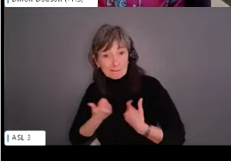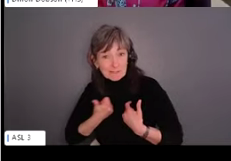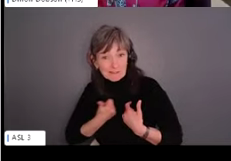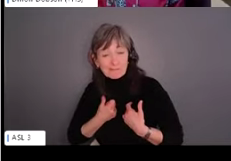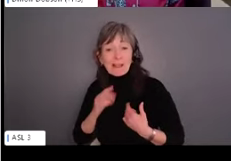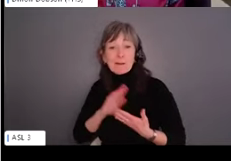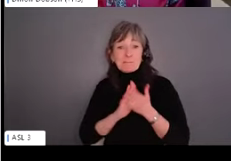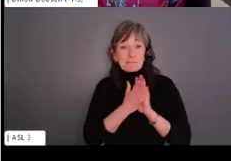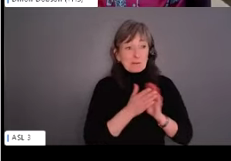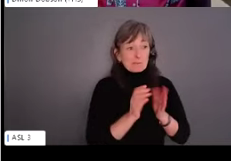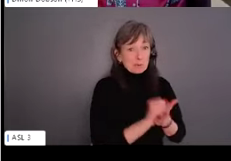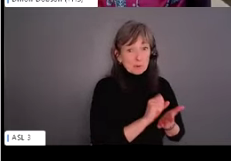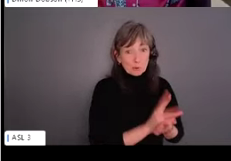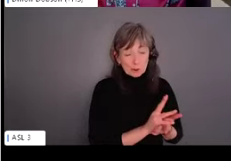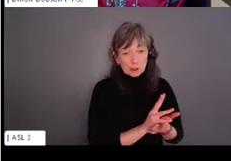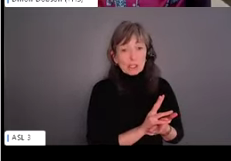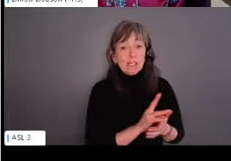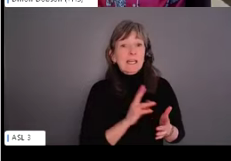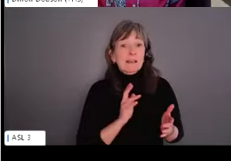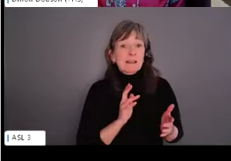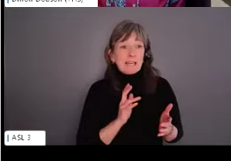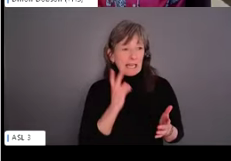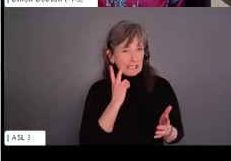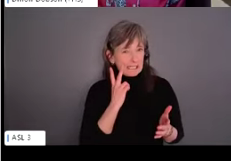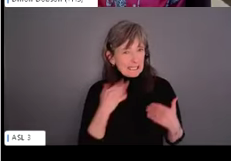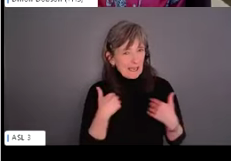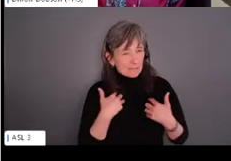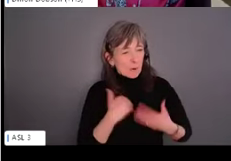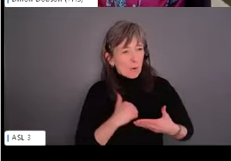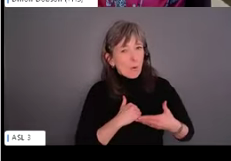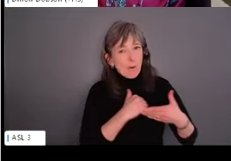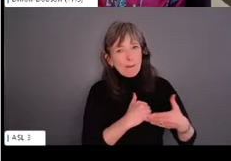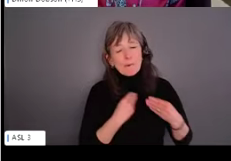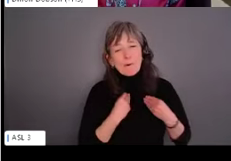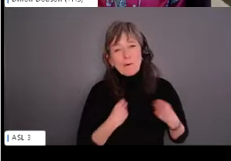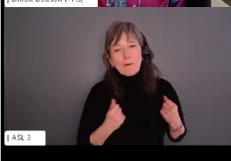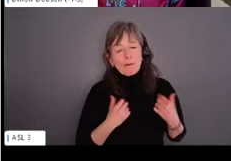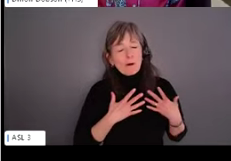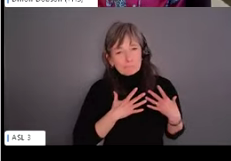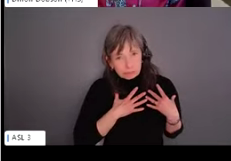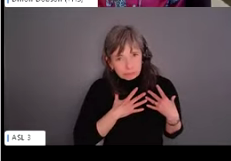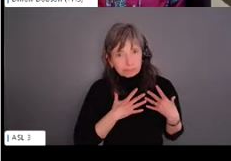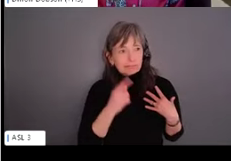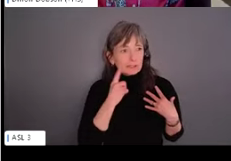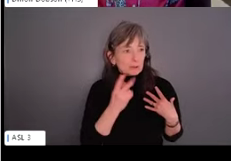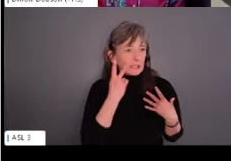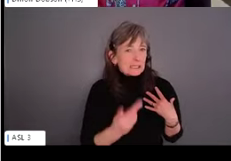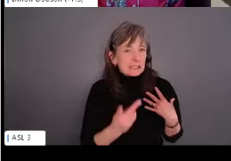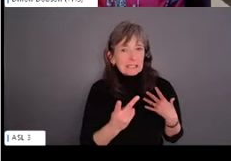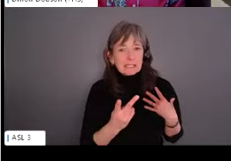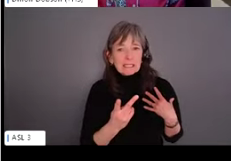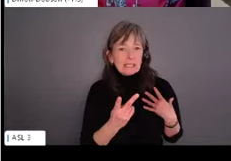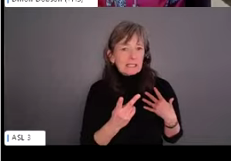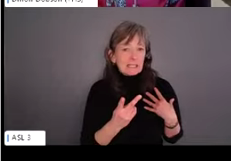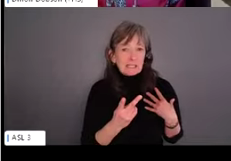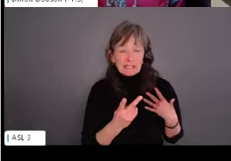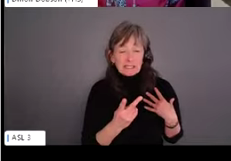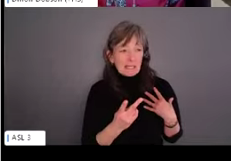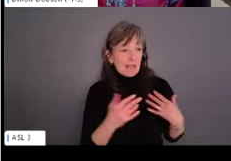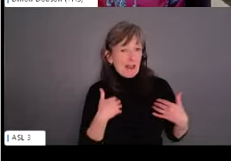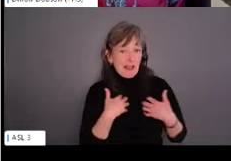my career as a social worker. And it has been an absolute privilege to be able to witness the incredible ways that firsthand that animals can